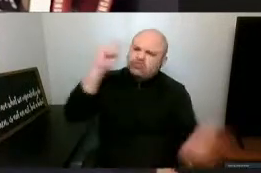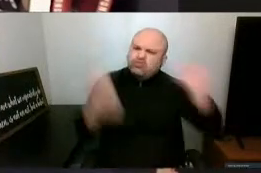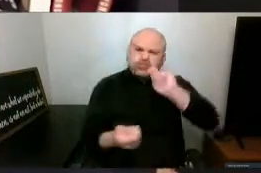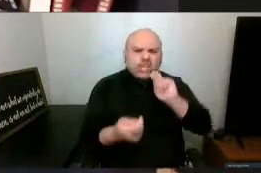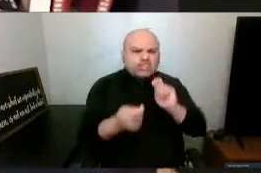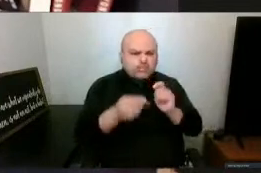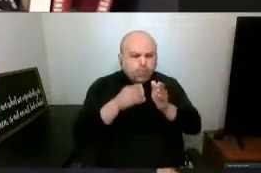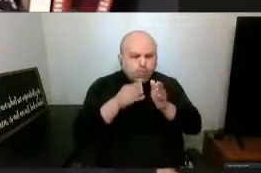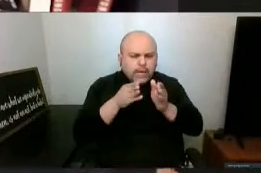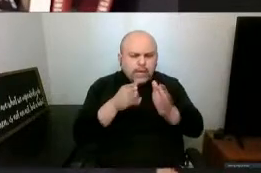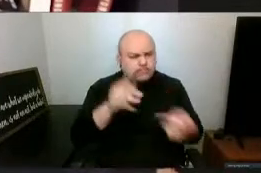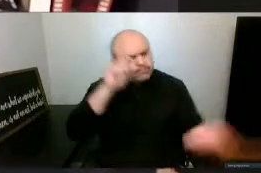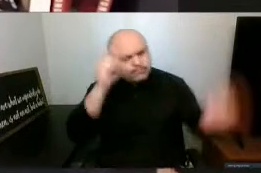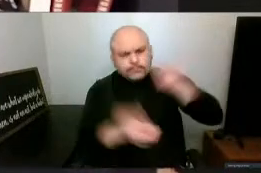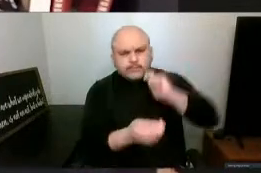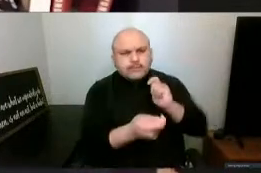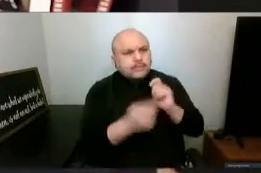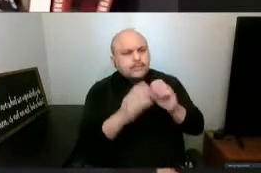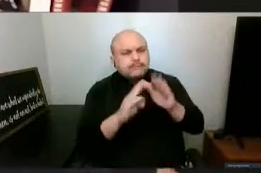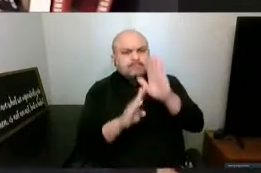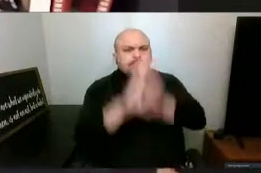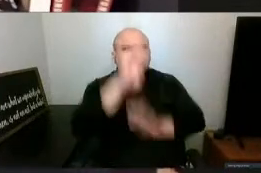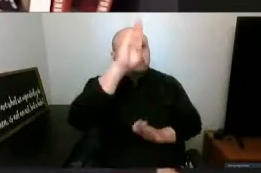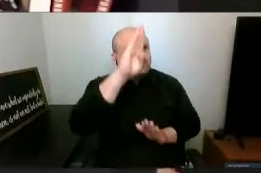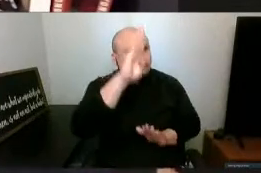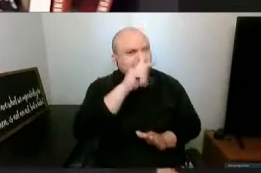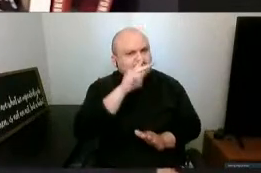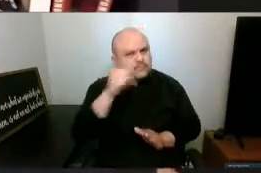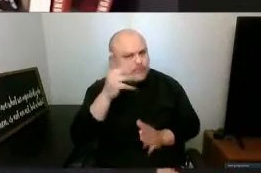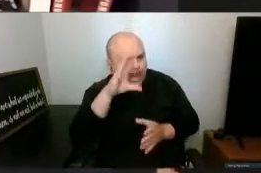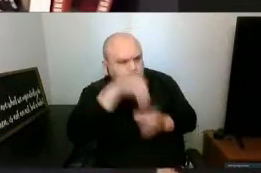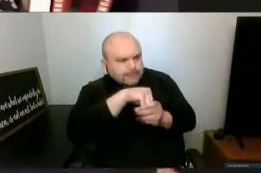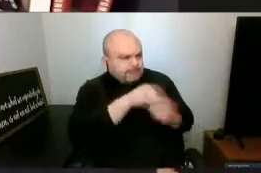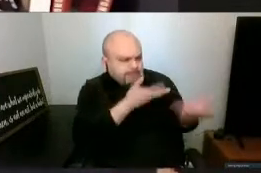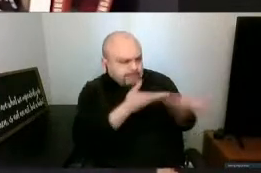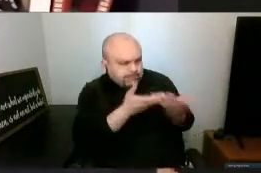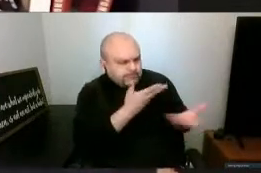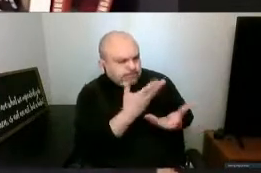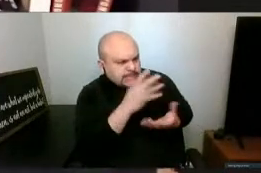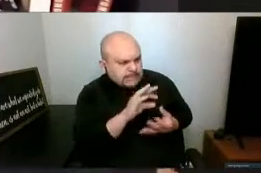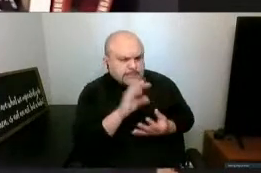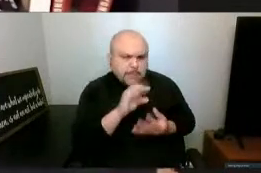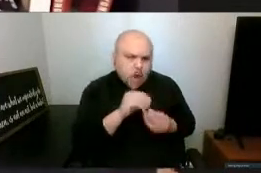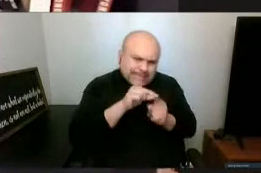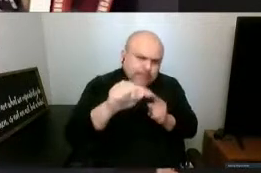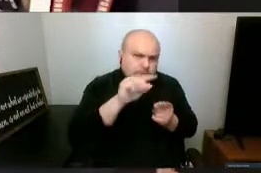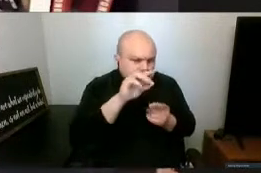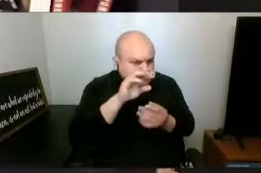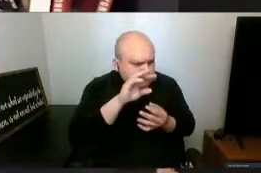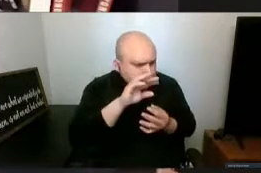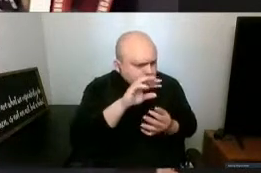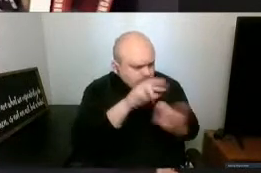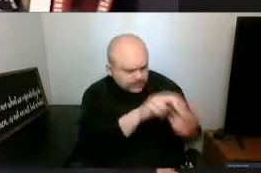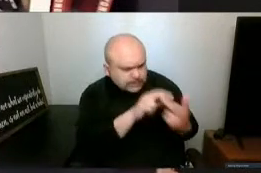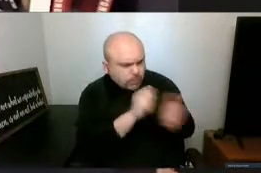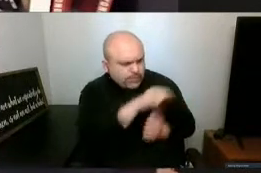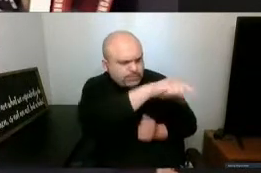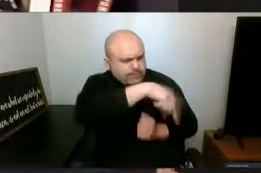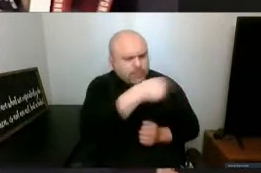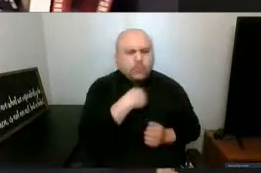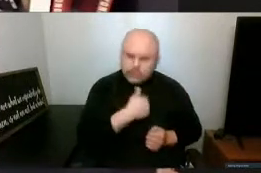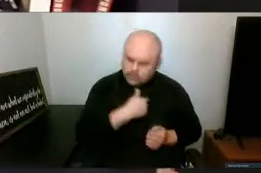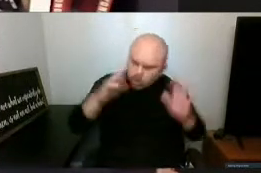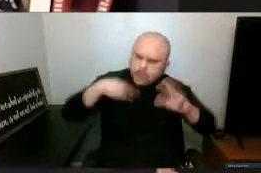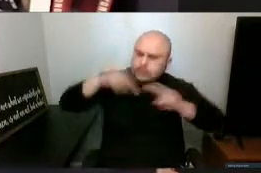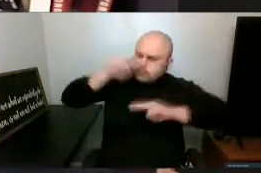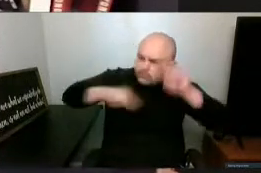child just by engaging in that special relationship with them. So, you know, we are looking at that long-term, we're looking at